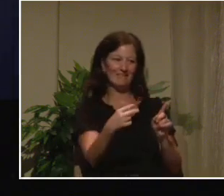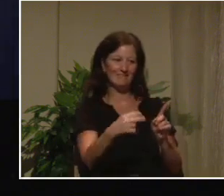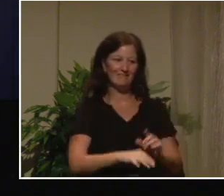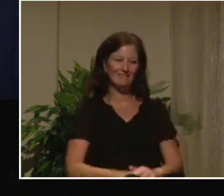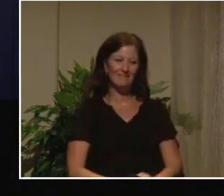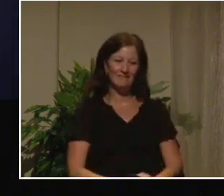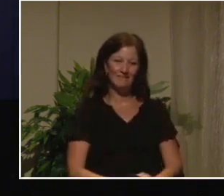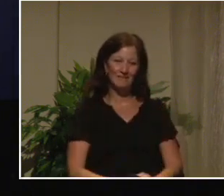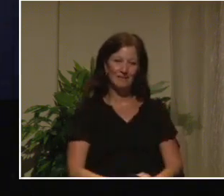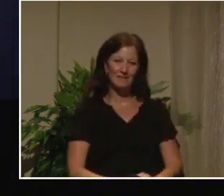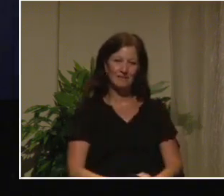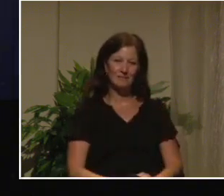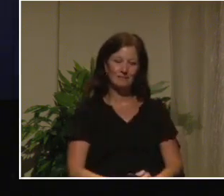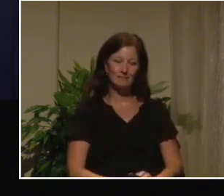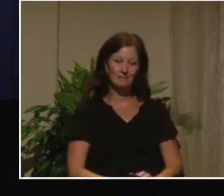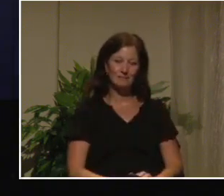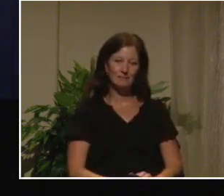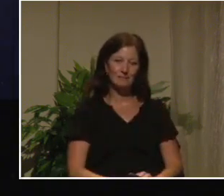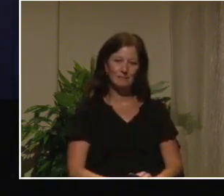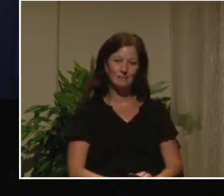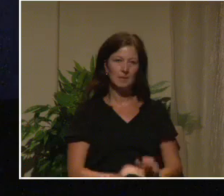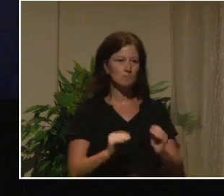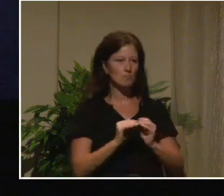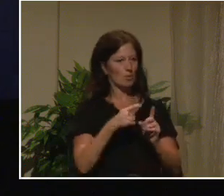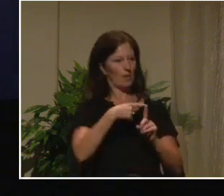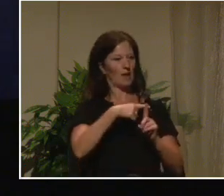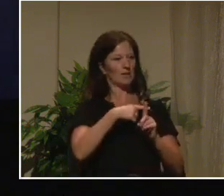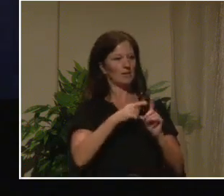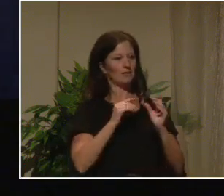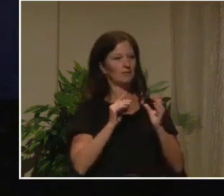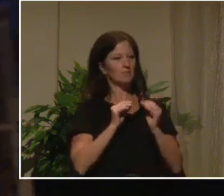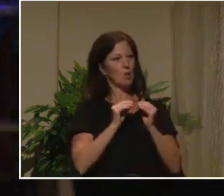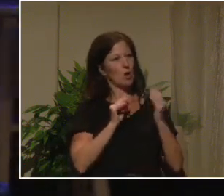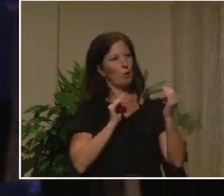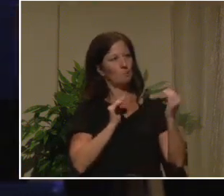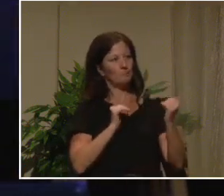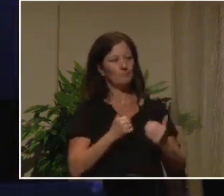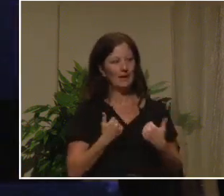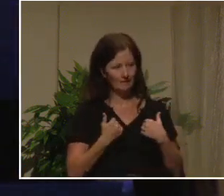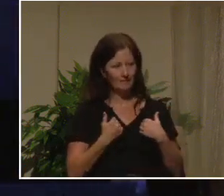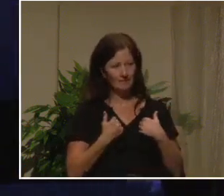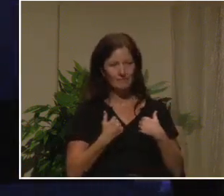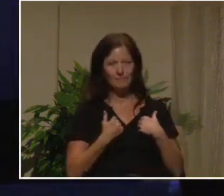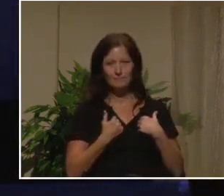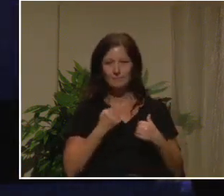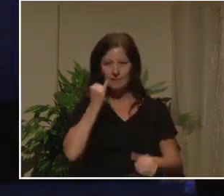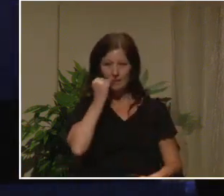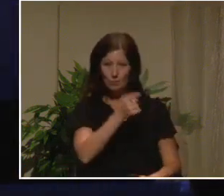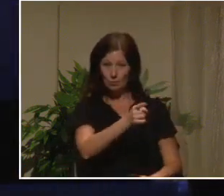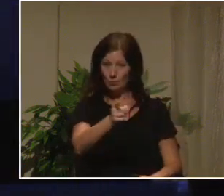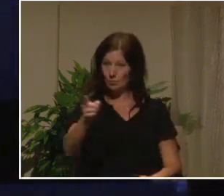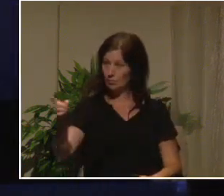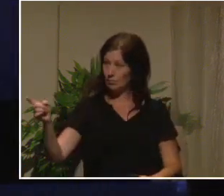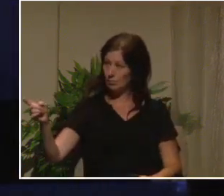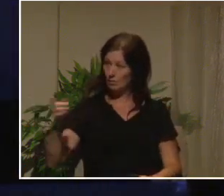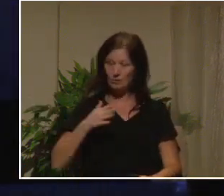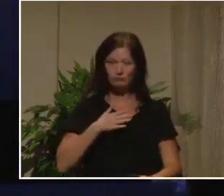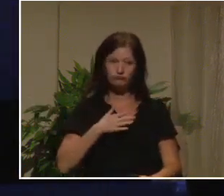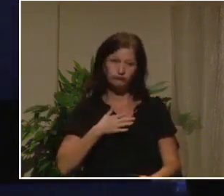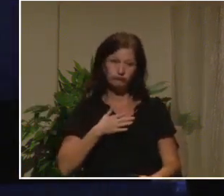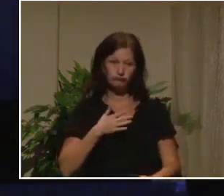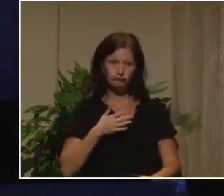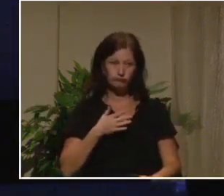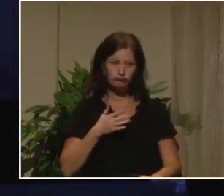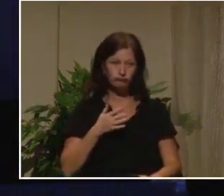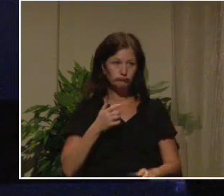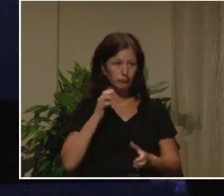light, a more hopeful way of looking at things. And so if you're willing to believe, if you're willing to just